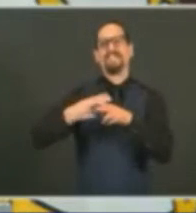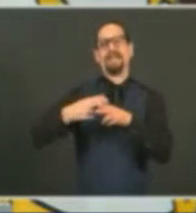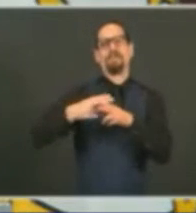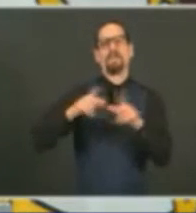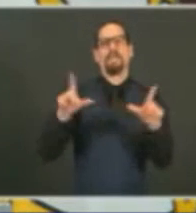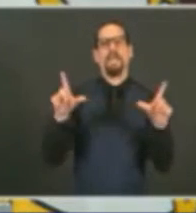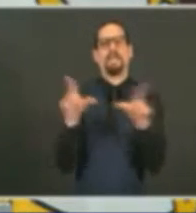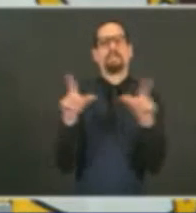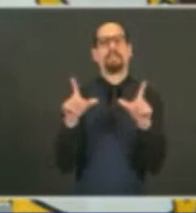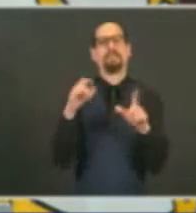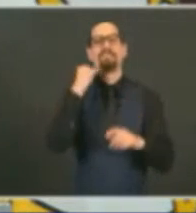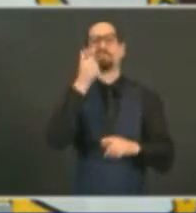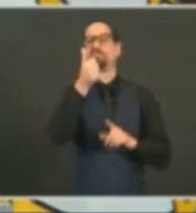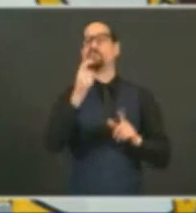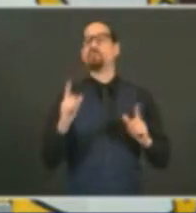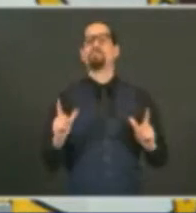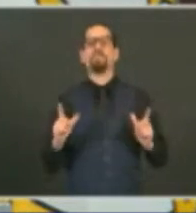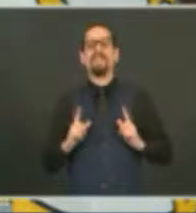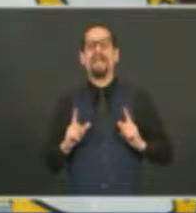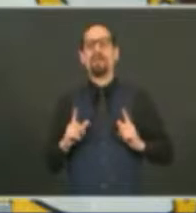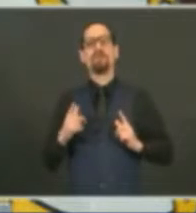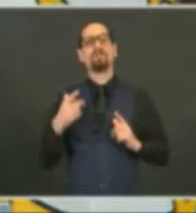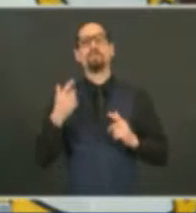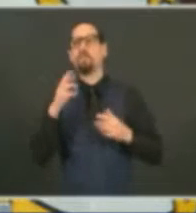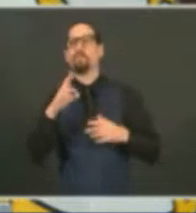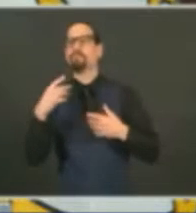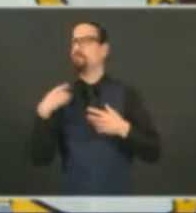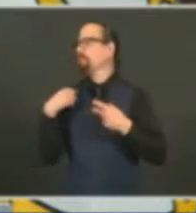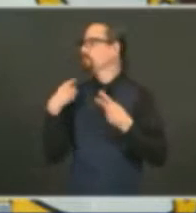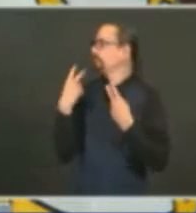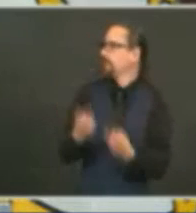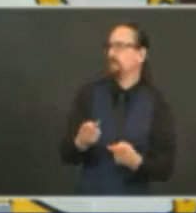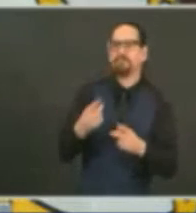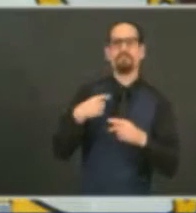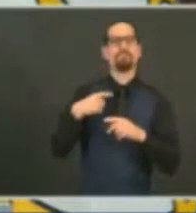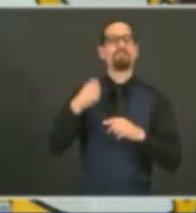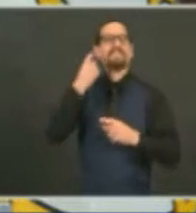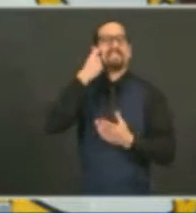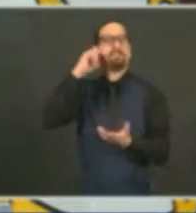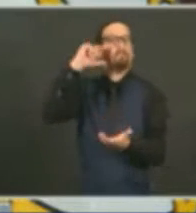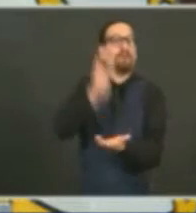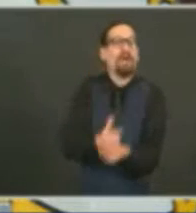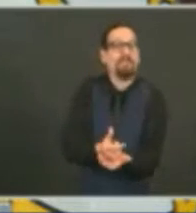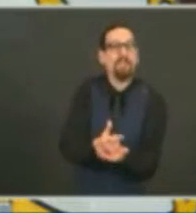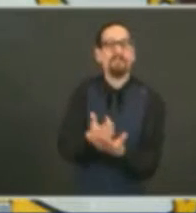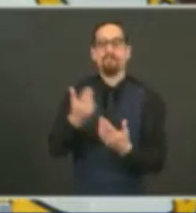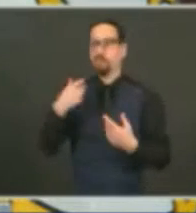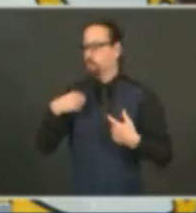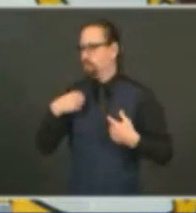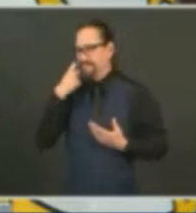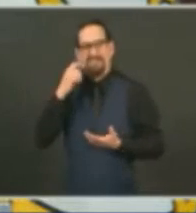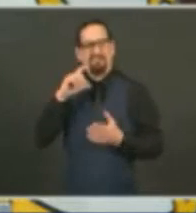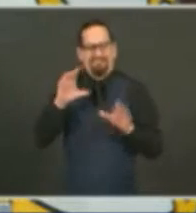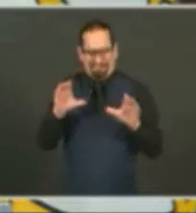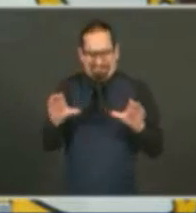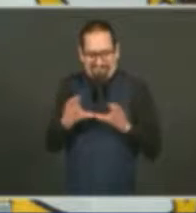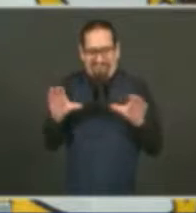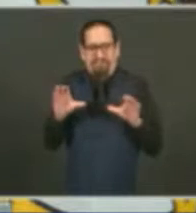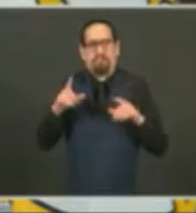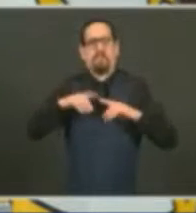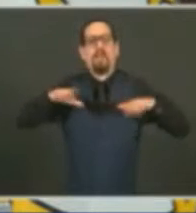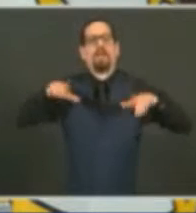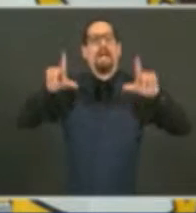and others who are completing their training programs. So if you're hearing me and if you're